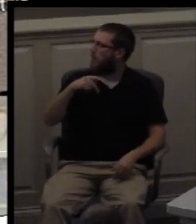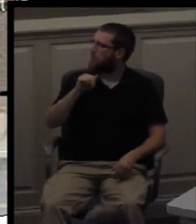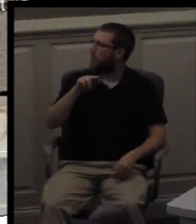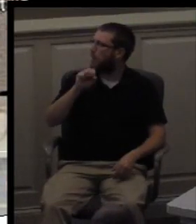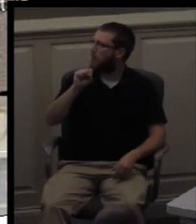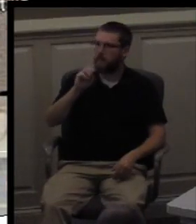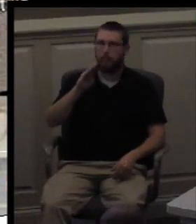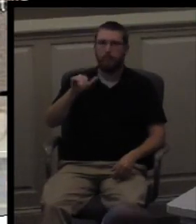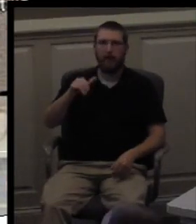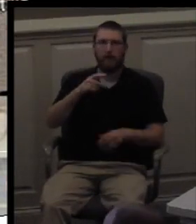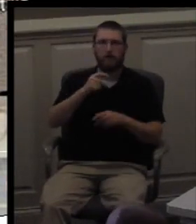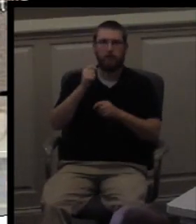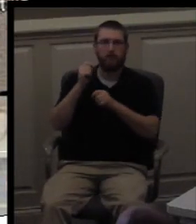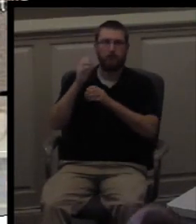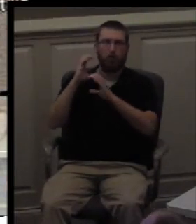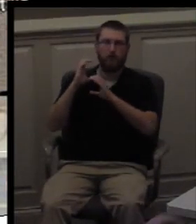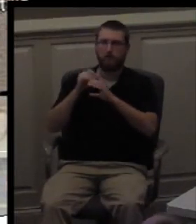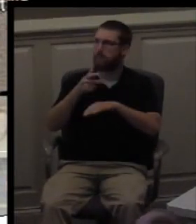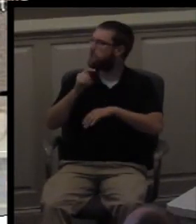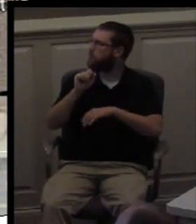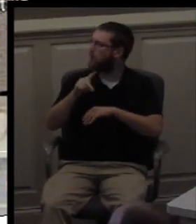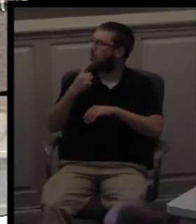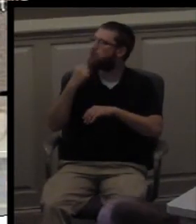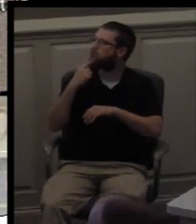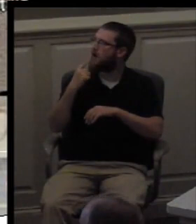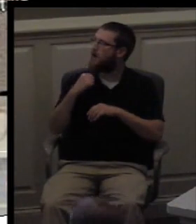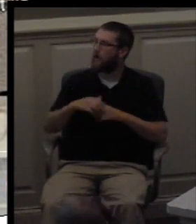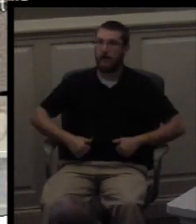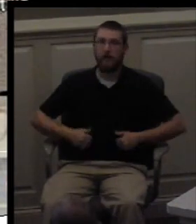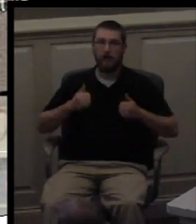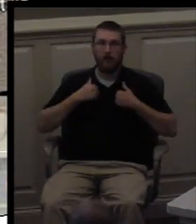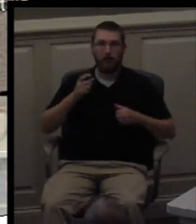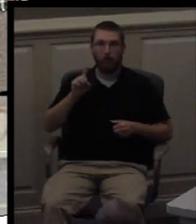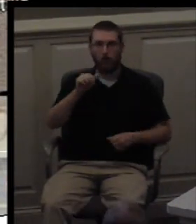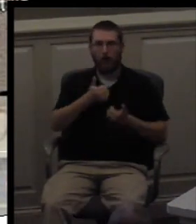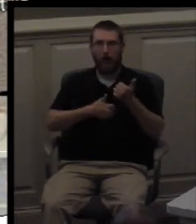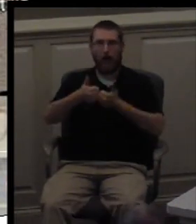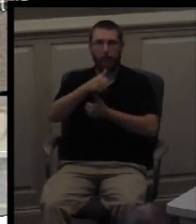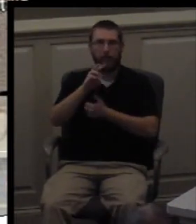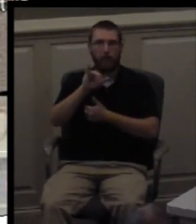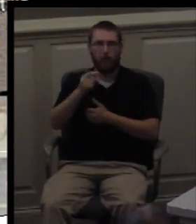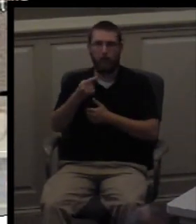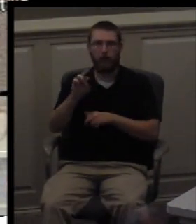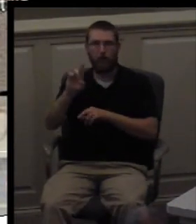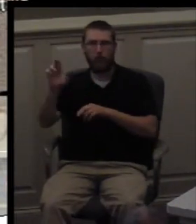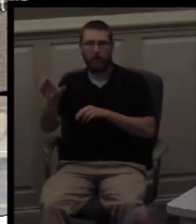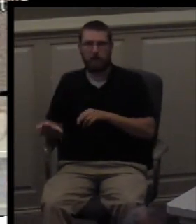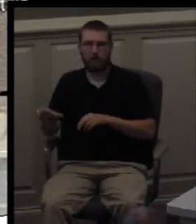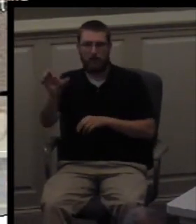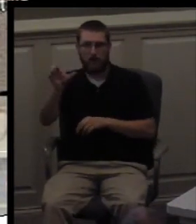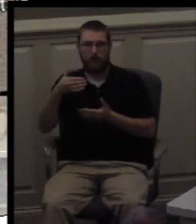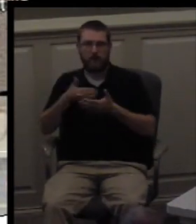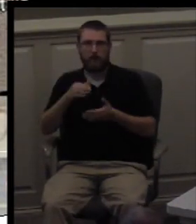off to the left there, the red block. And then the living spaces and administration wing on the right next